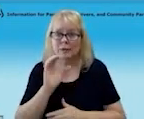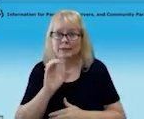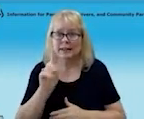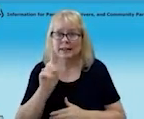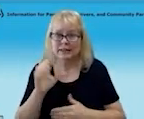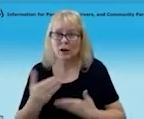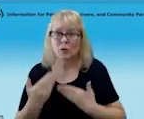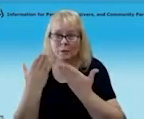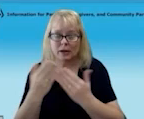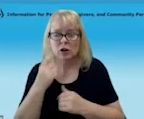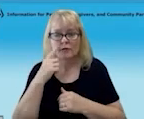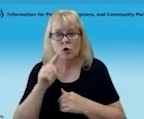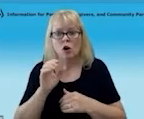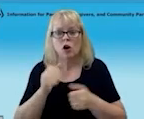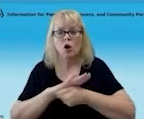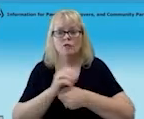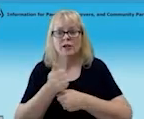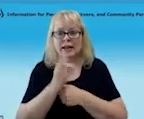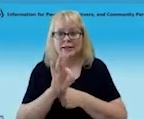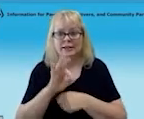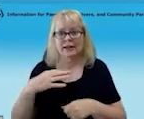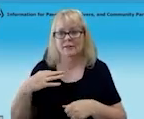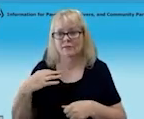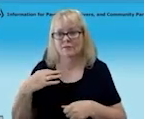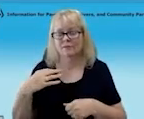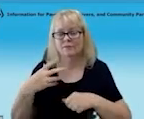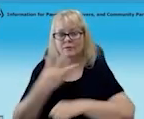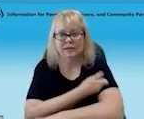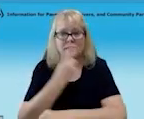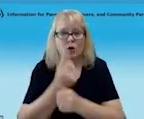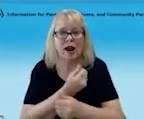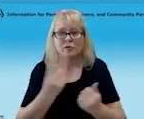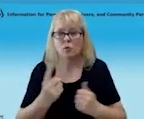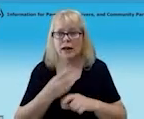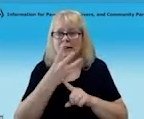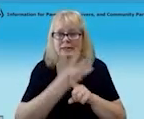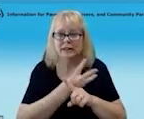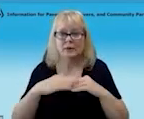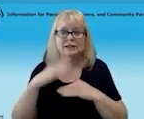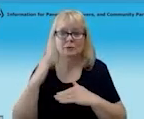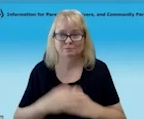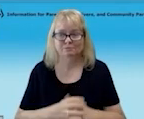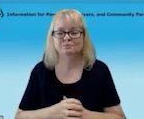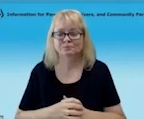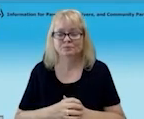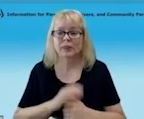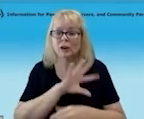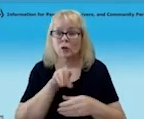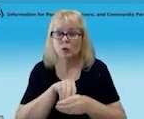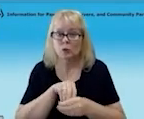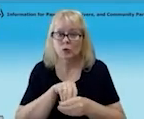experts and community partners leading vaccine efforts for children and youth. They will share with you the